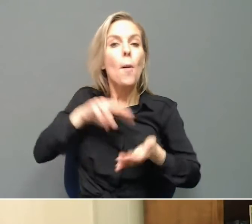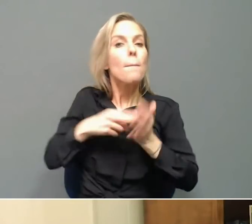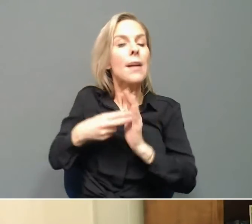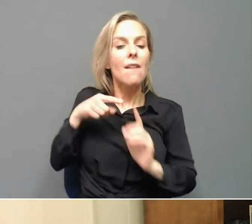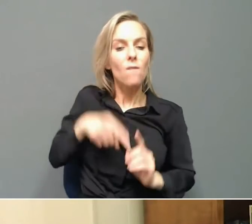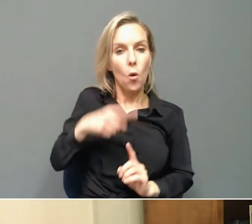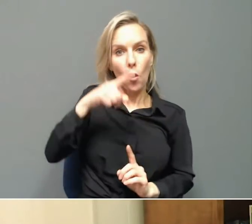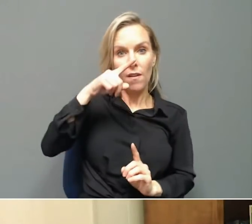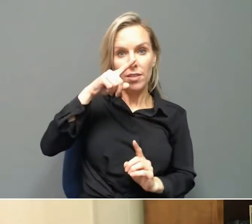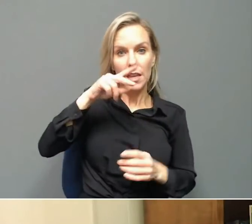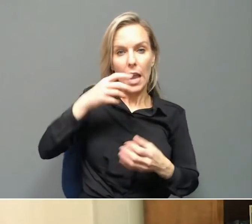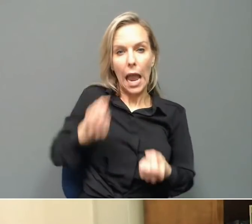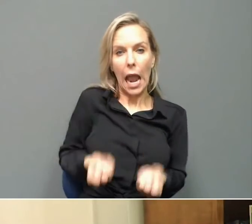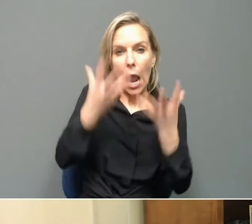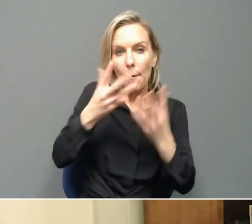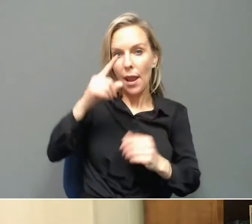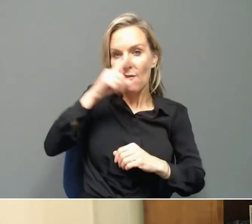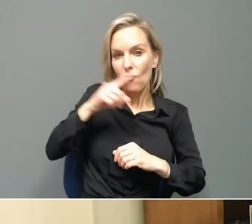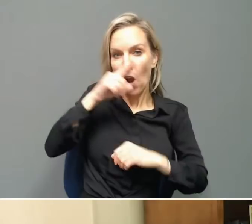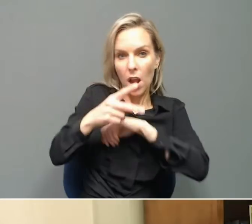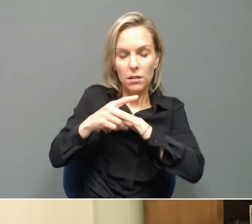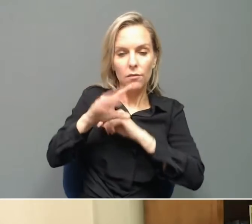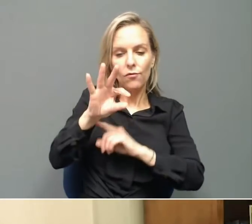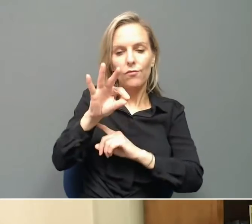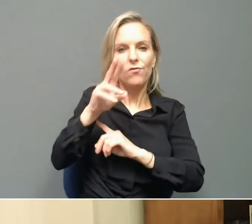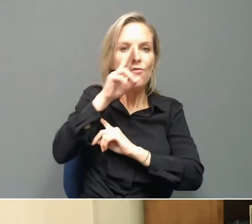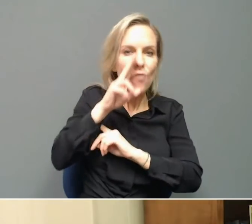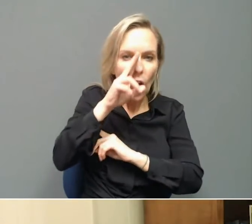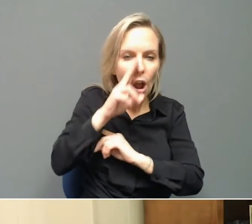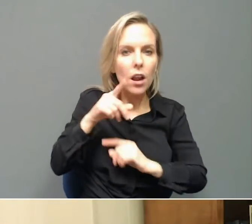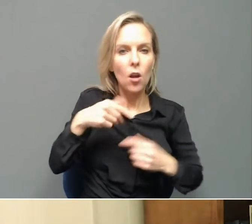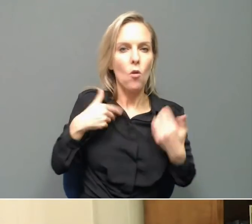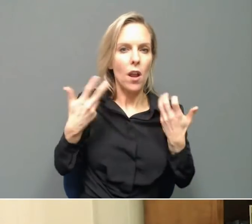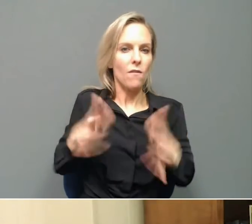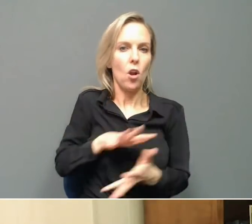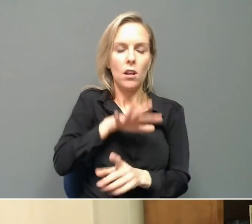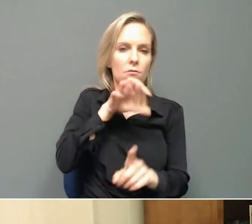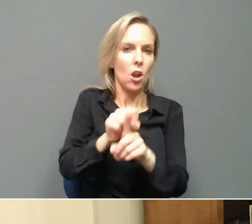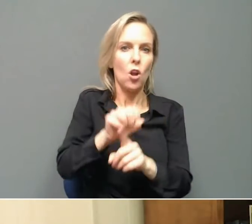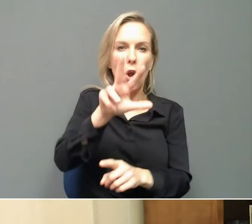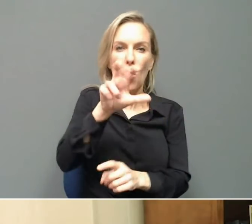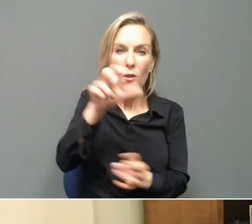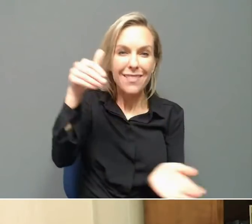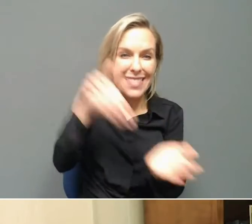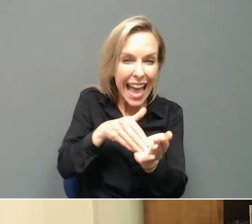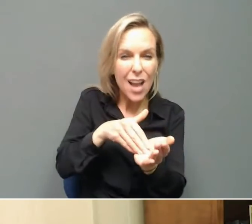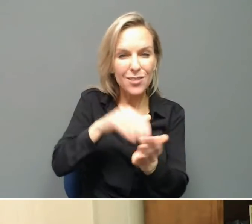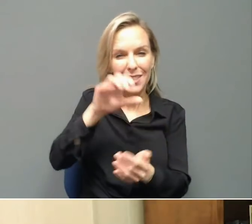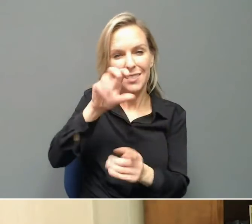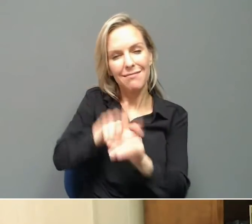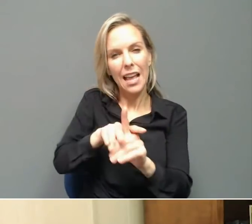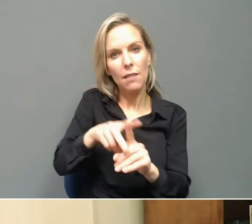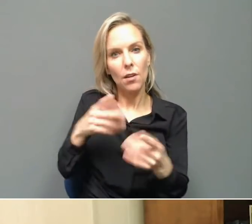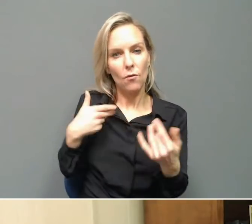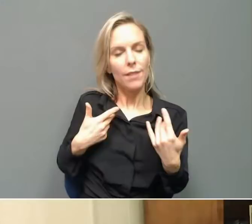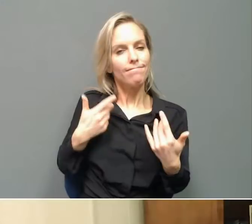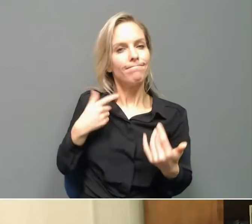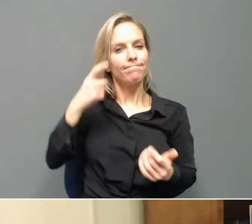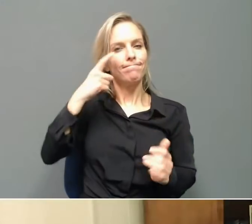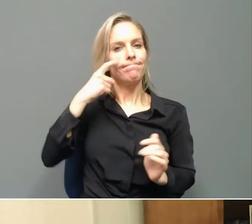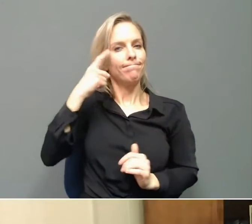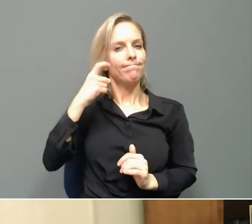it's still a lot. We recently denied and caught 300,000 claims that we believed were fraudulent, that through some